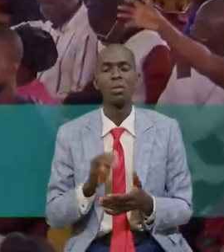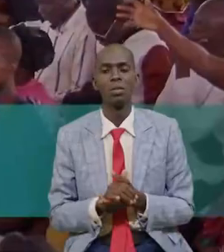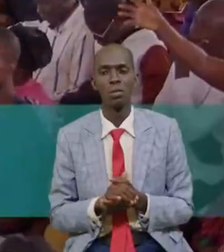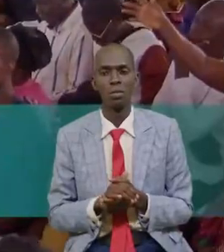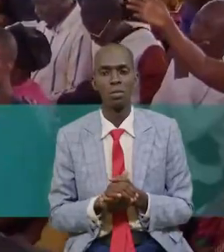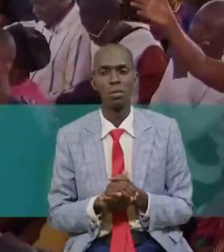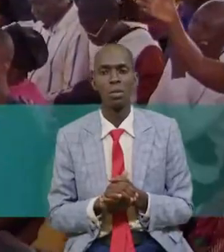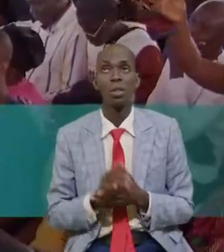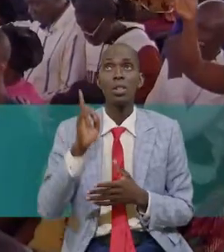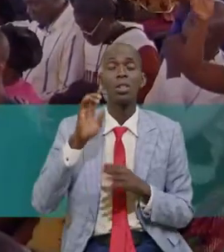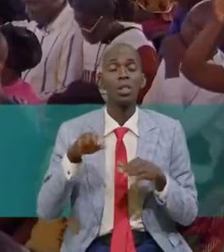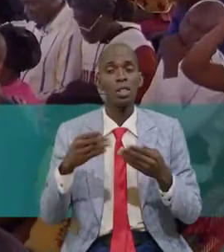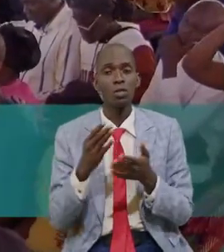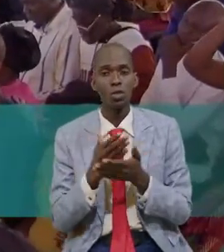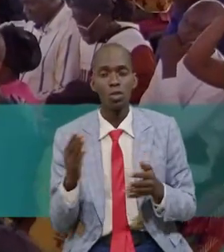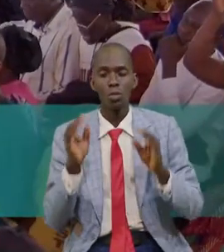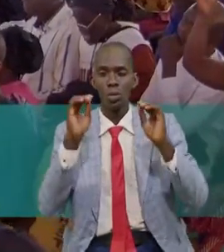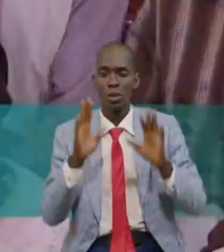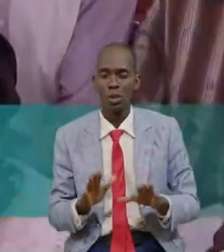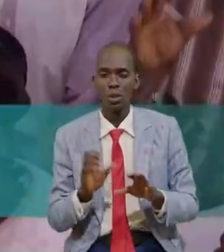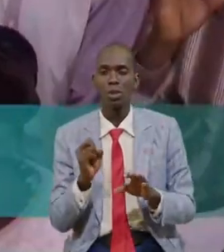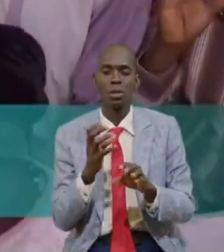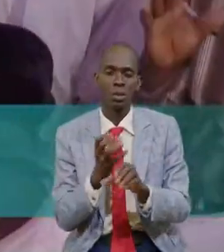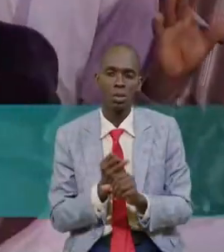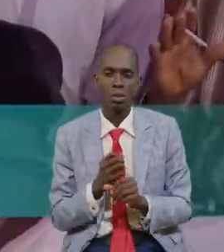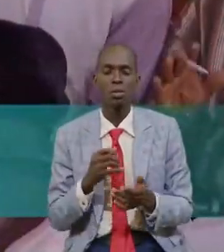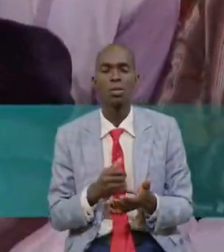He gave some teachers, receive.